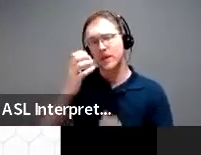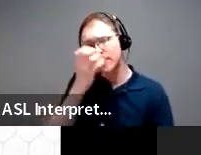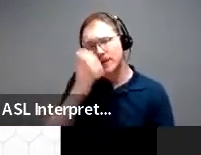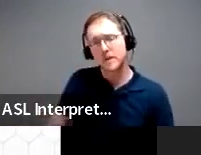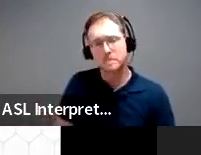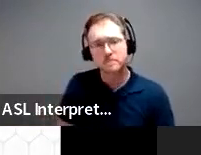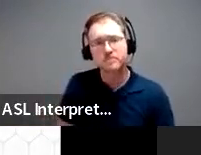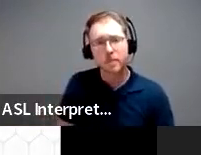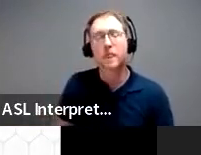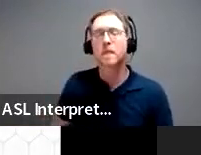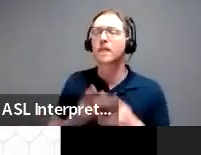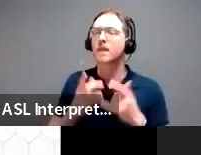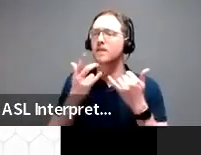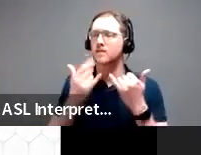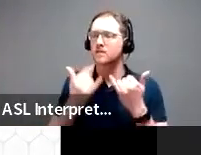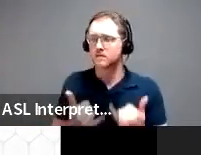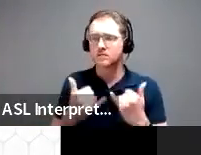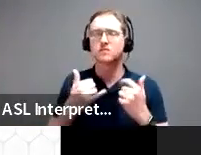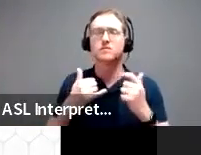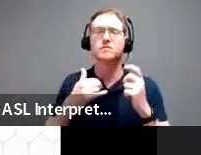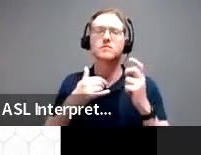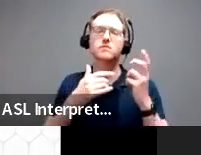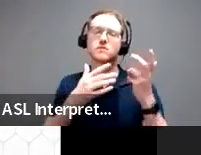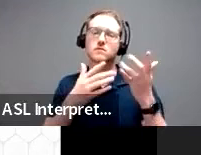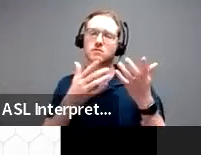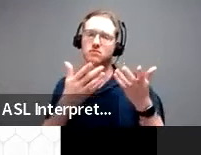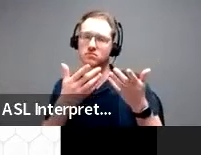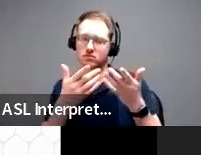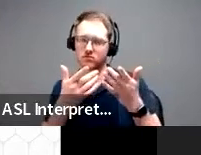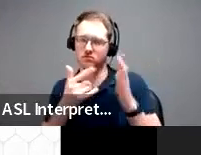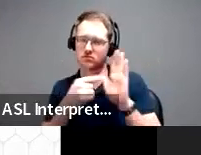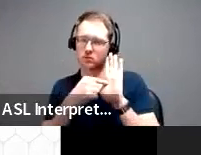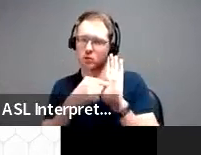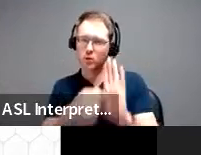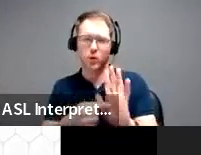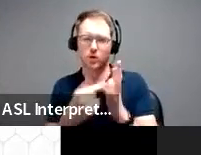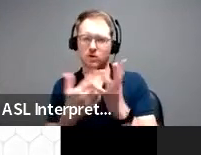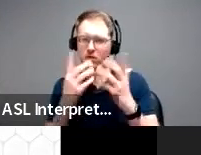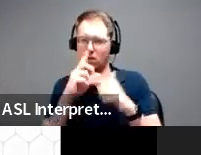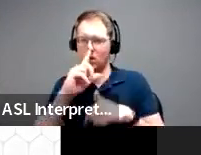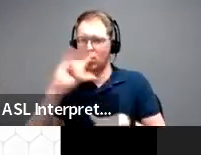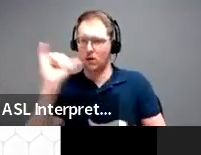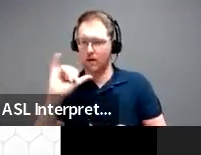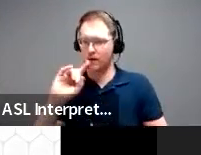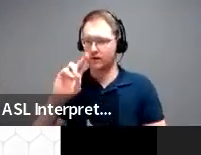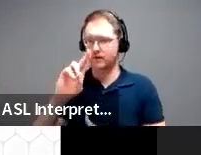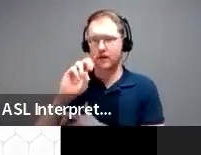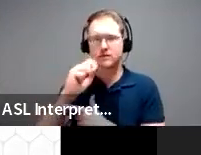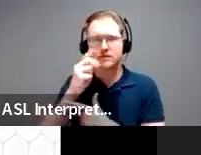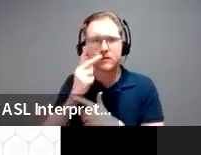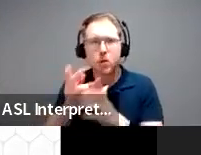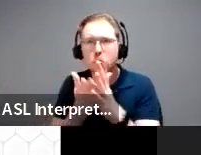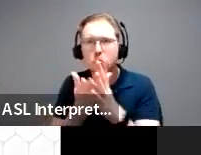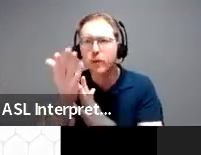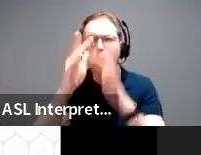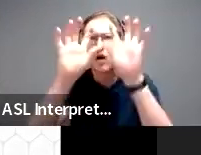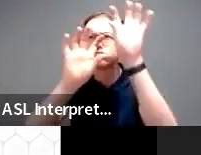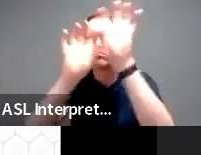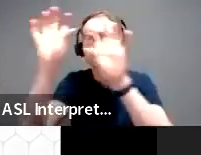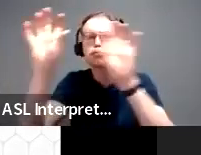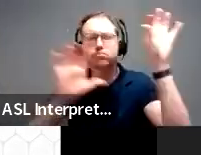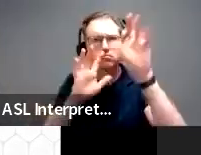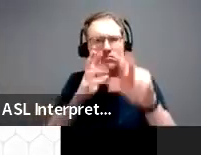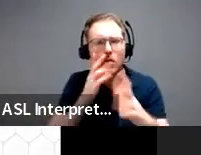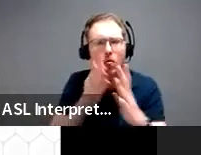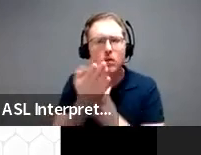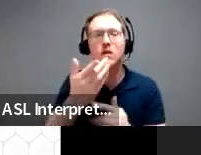So to illustrate that dust penetrating power, I like to show this lovely image of from the Hubble Space Telescope